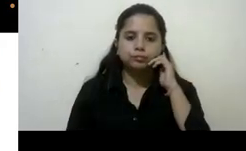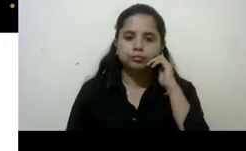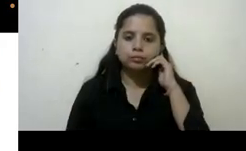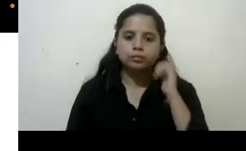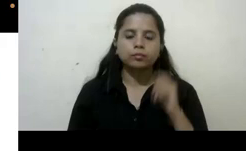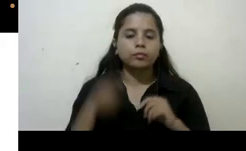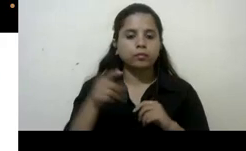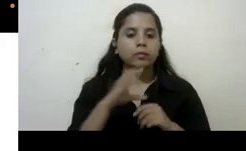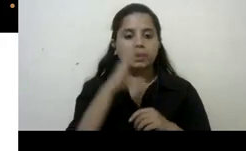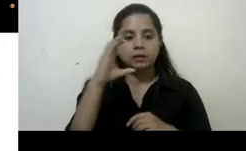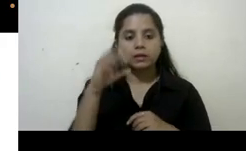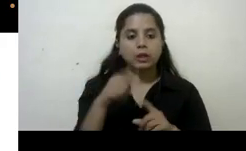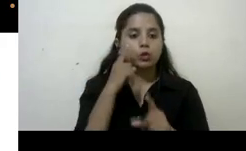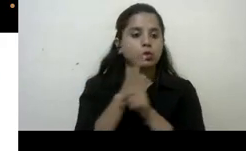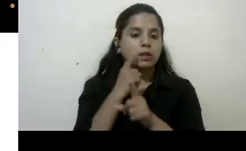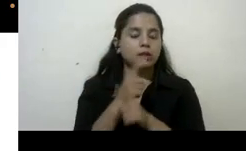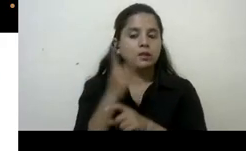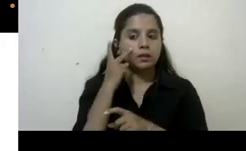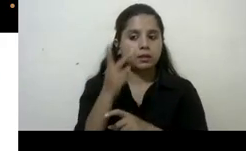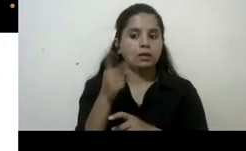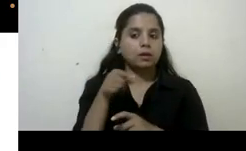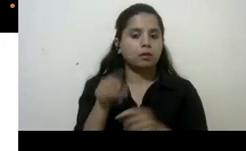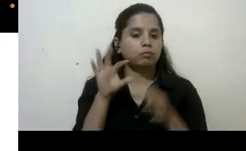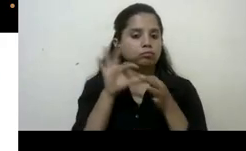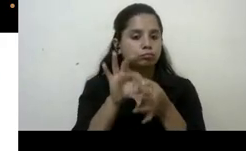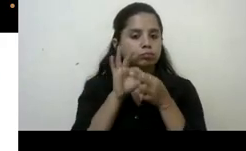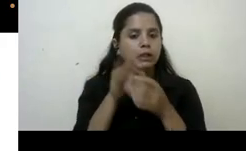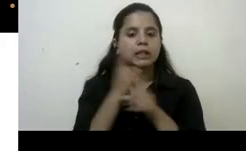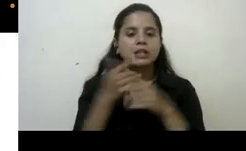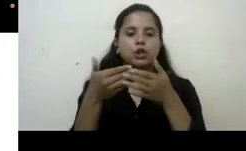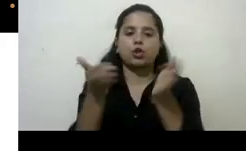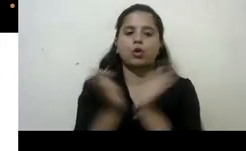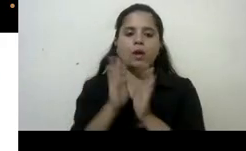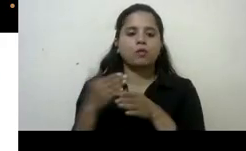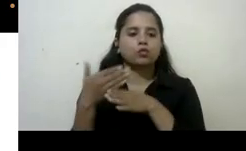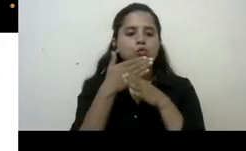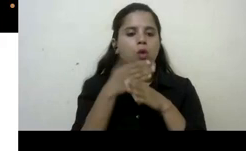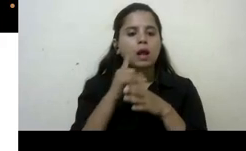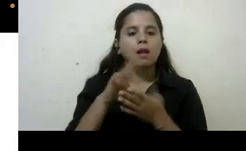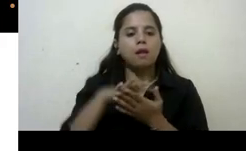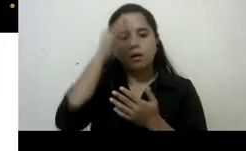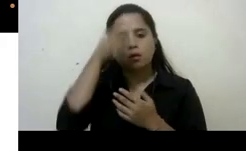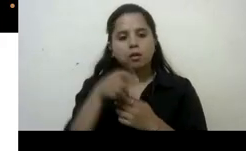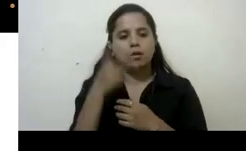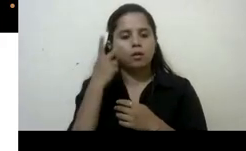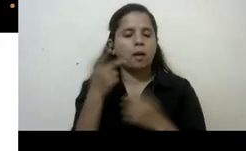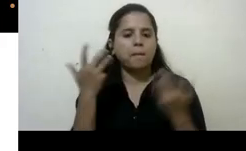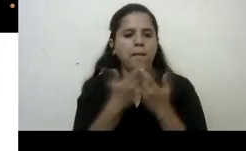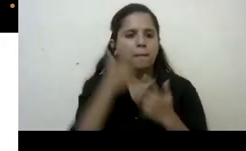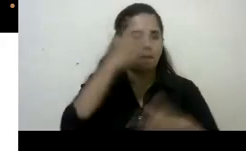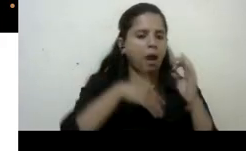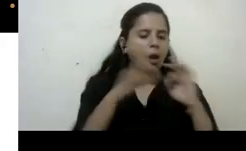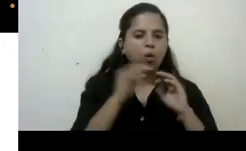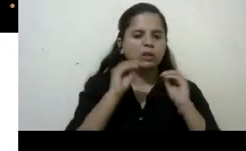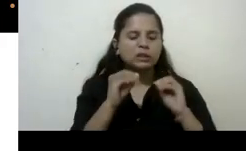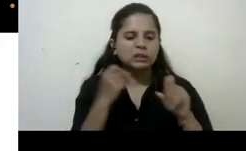C, a teacher is in a connected teaching community, shares a lesson that did not go according to the plan.